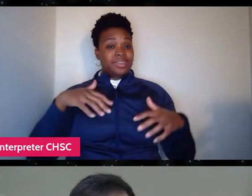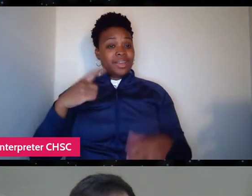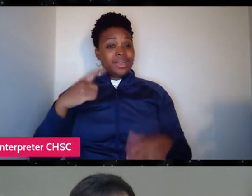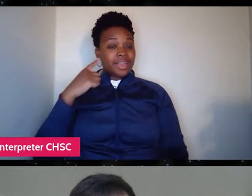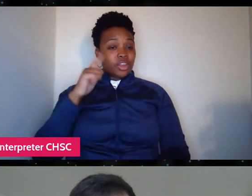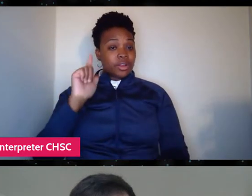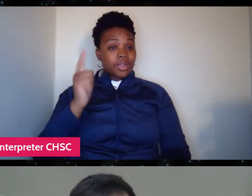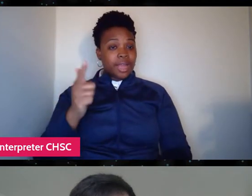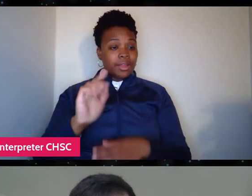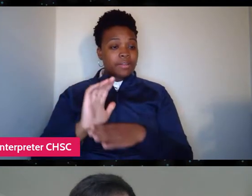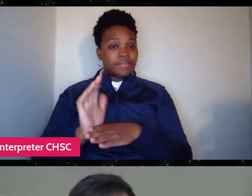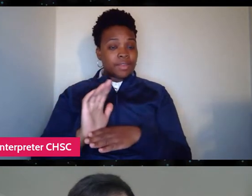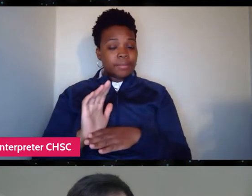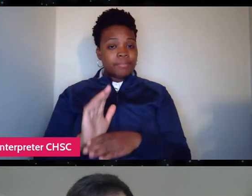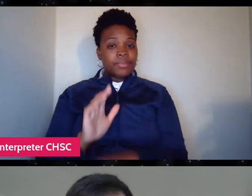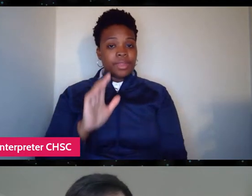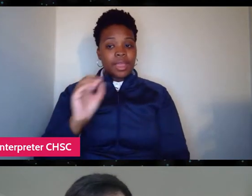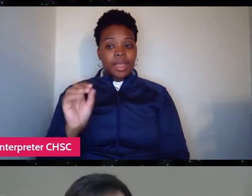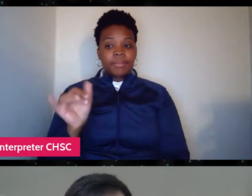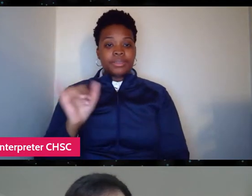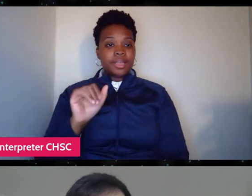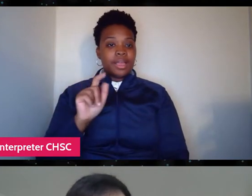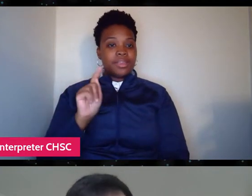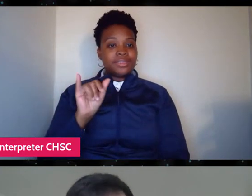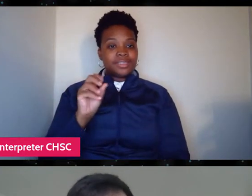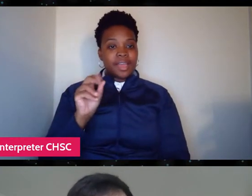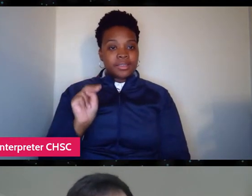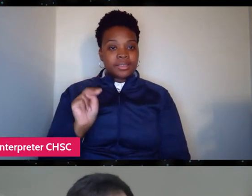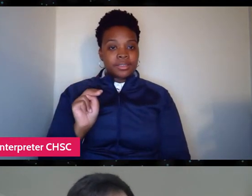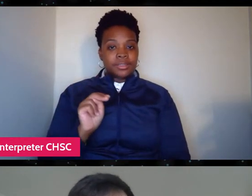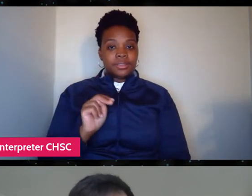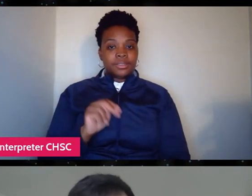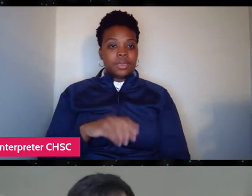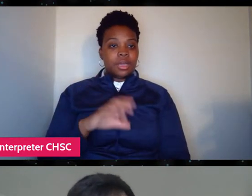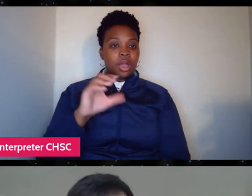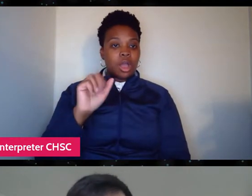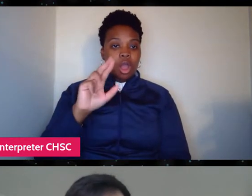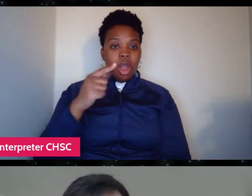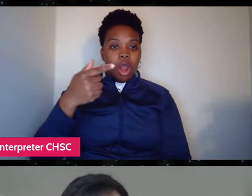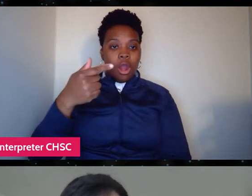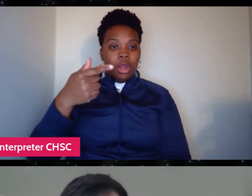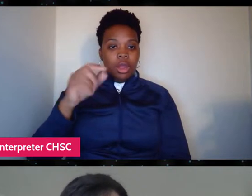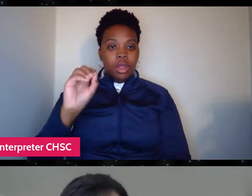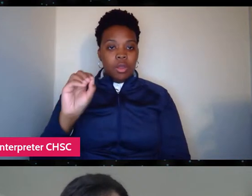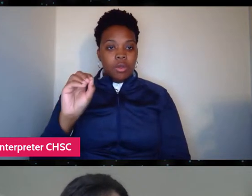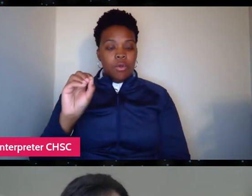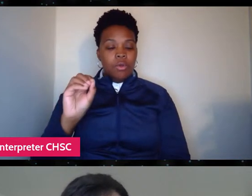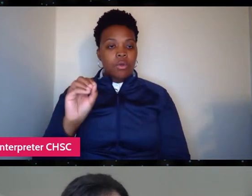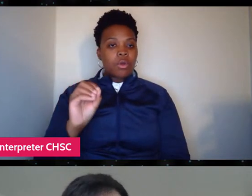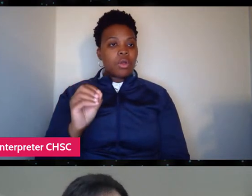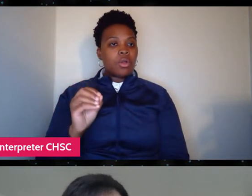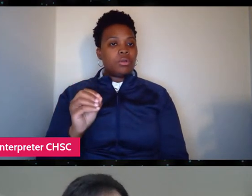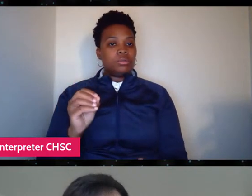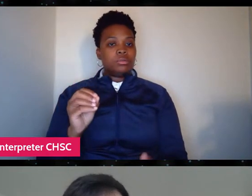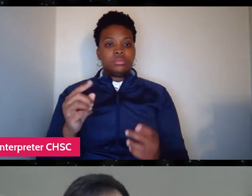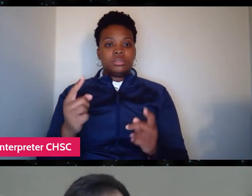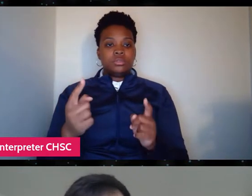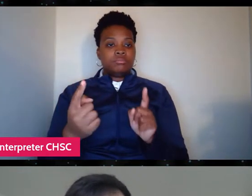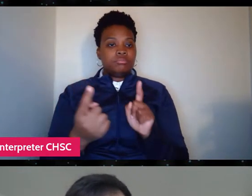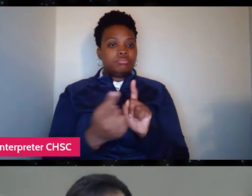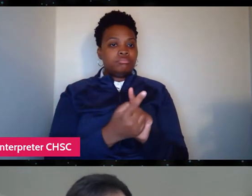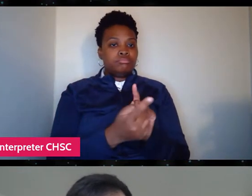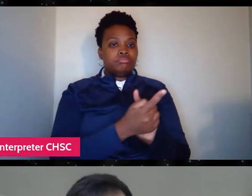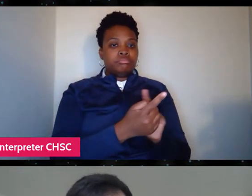in the film that companies like Tyson and Cargill were coming around to talk with